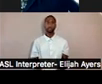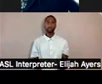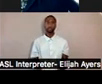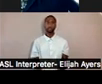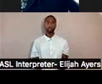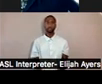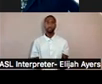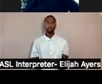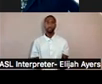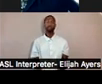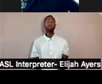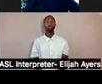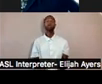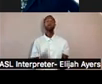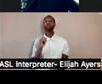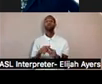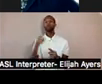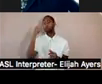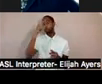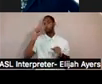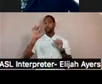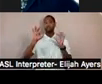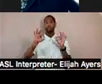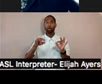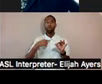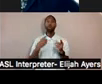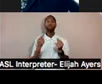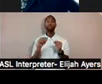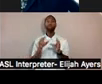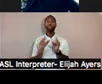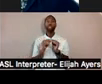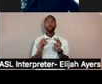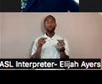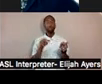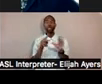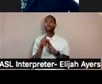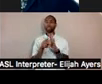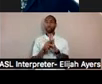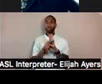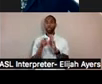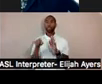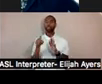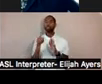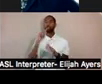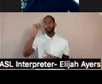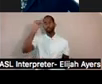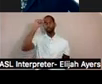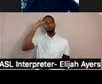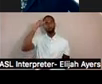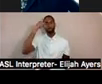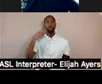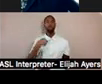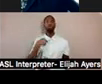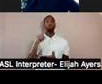So when we were brainstorming, kind of like, what are we gonna do with this session? We're looking at the principles. This one really resonated, right? We believe